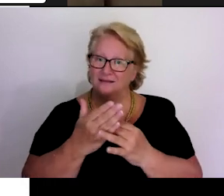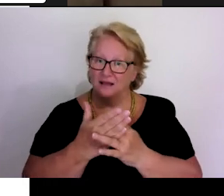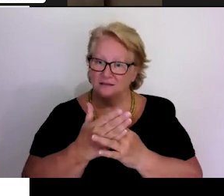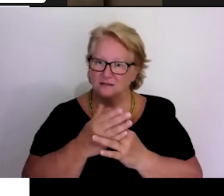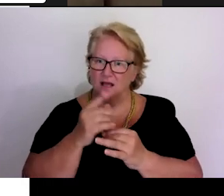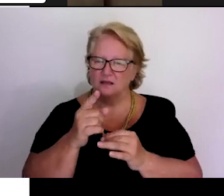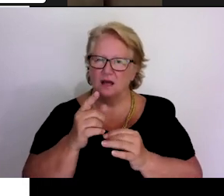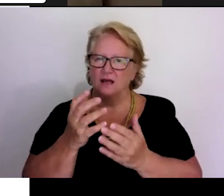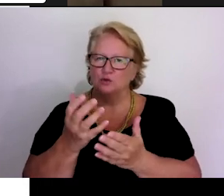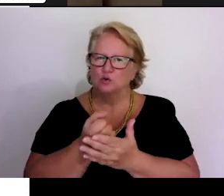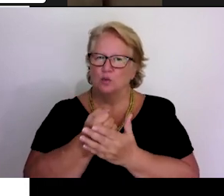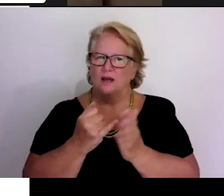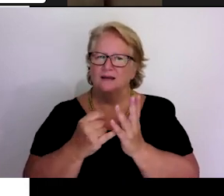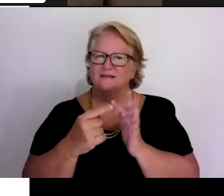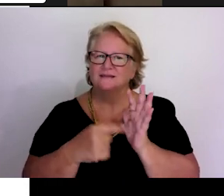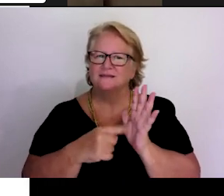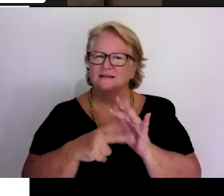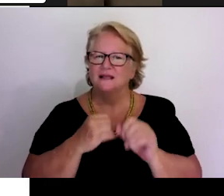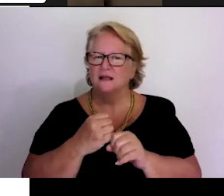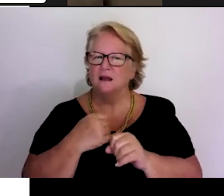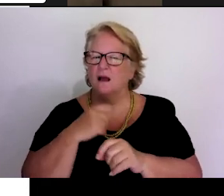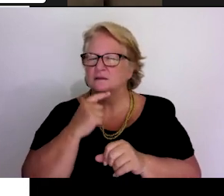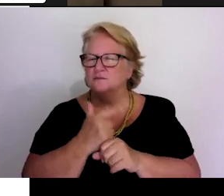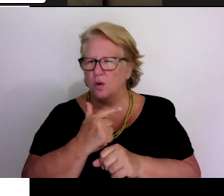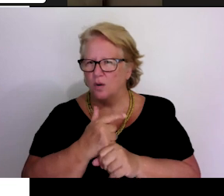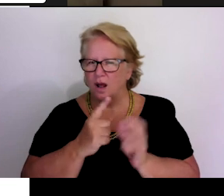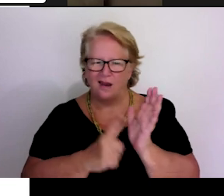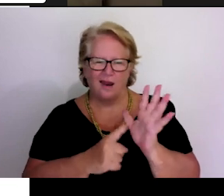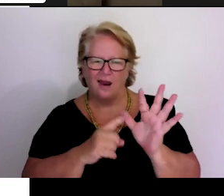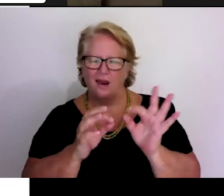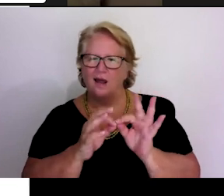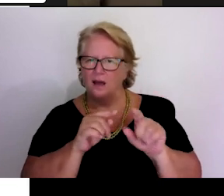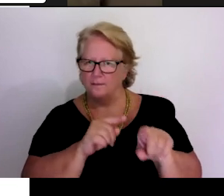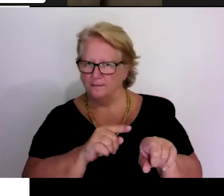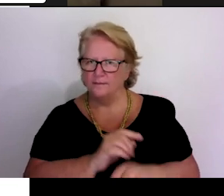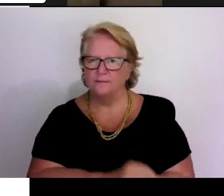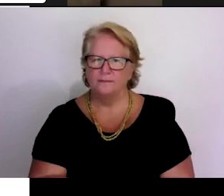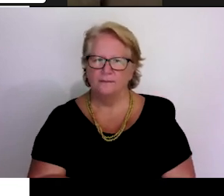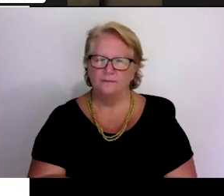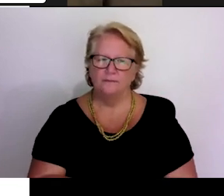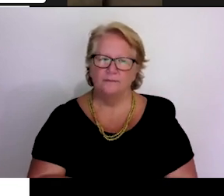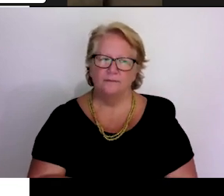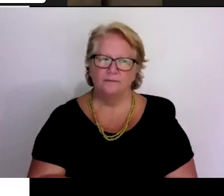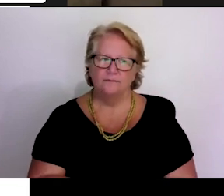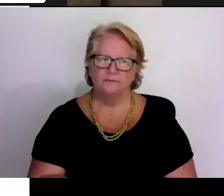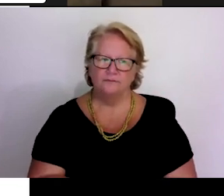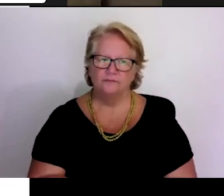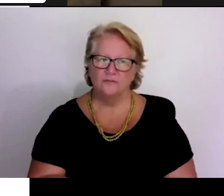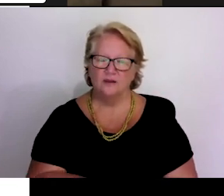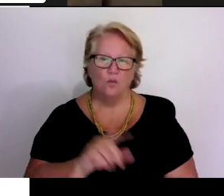these secure settings that I was talking about, these secure data labs. The data that people